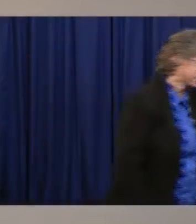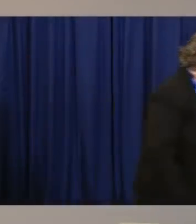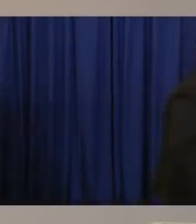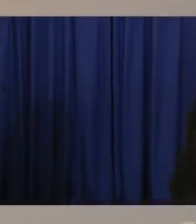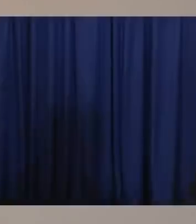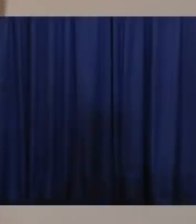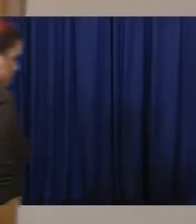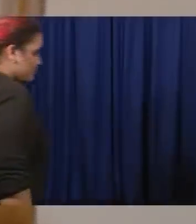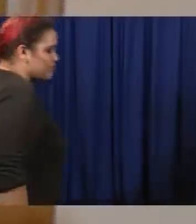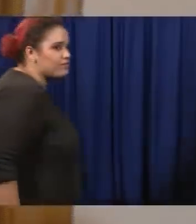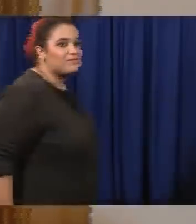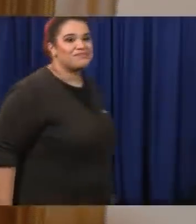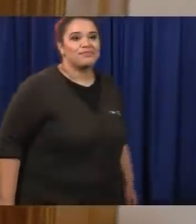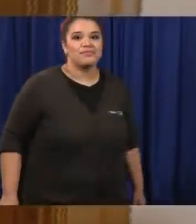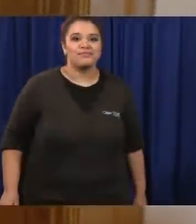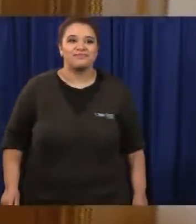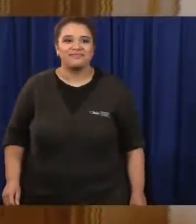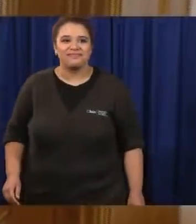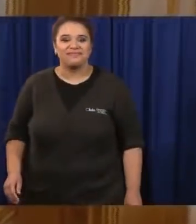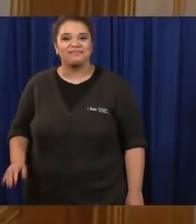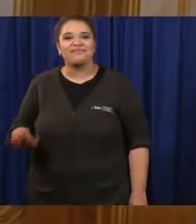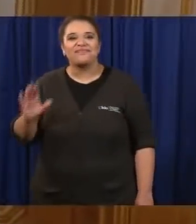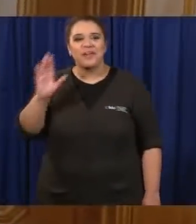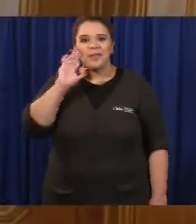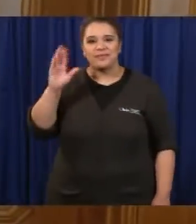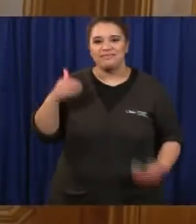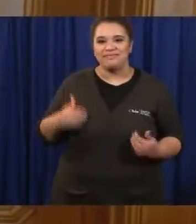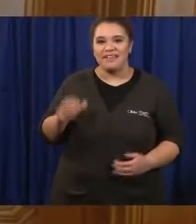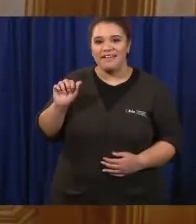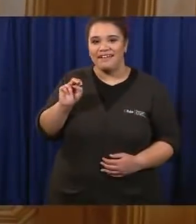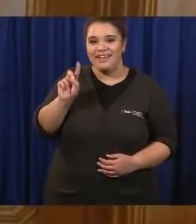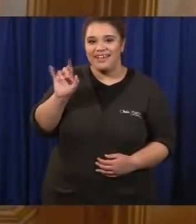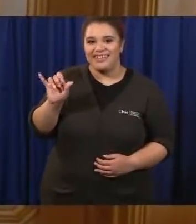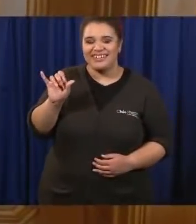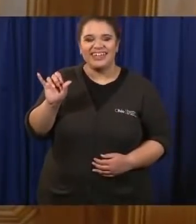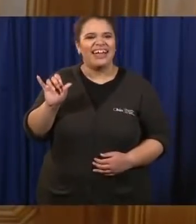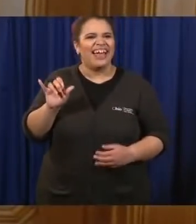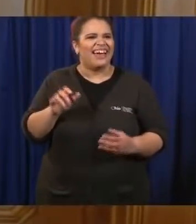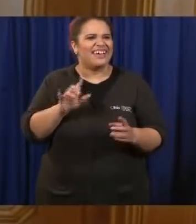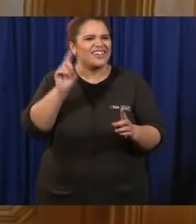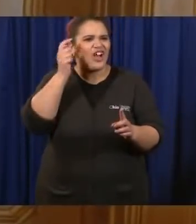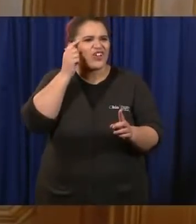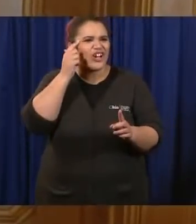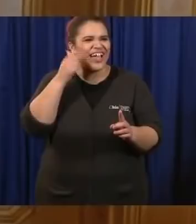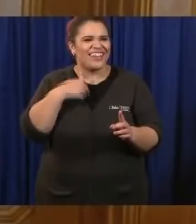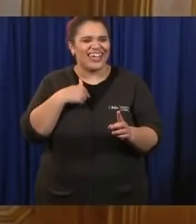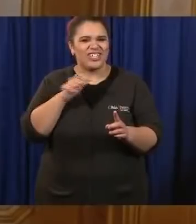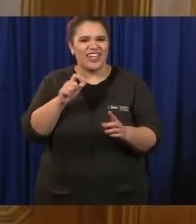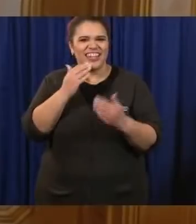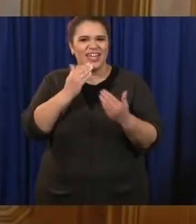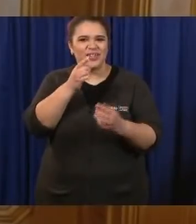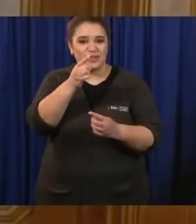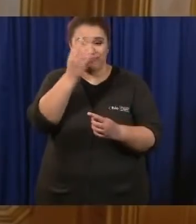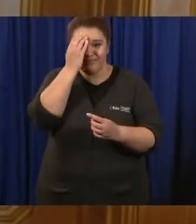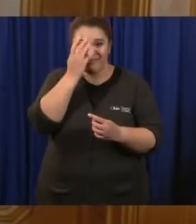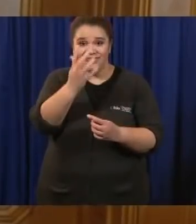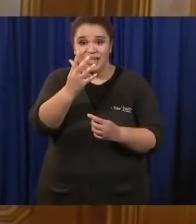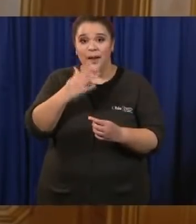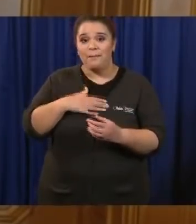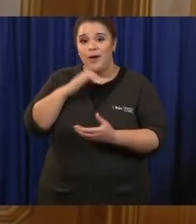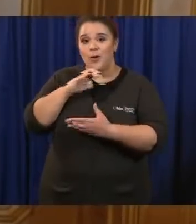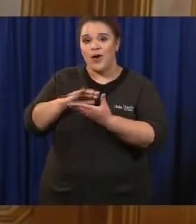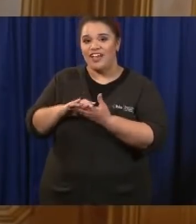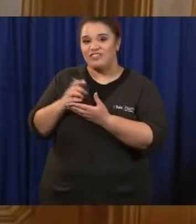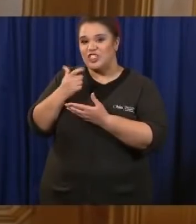Hi, everyone. Andy Chow with Ohio Public. Hi. Governor, I think I have you to thank. My wife just texted me and said that she bought 2 new Columbus Clippers hats,